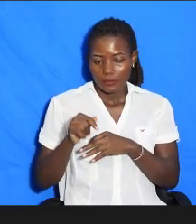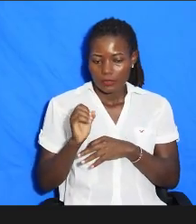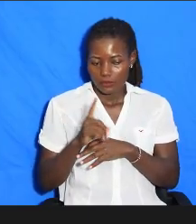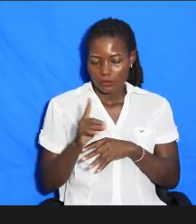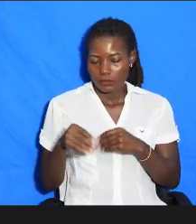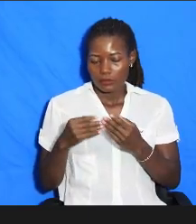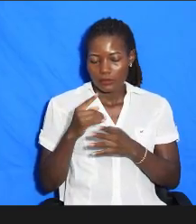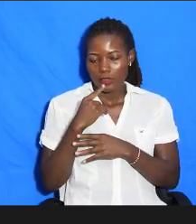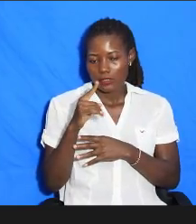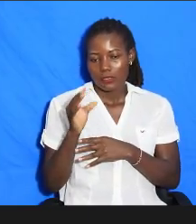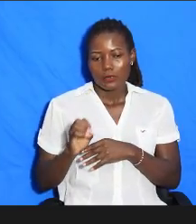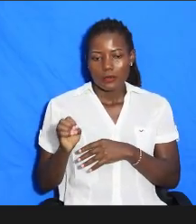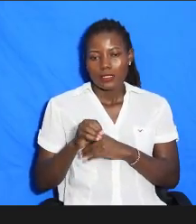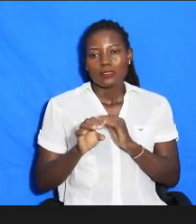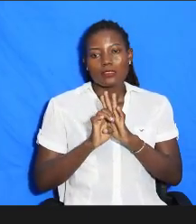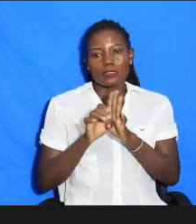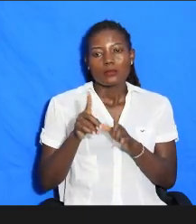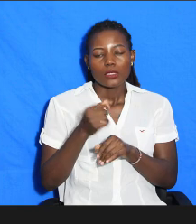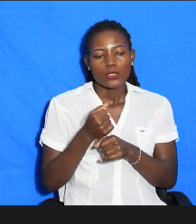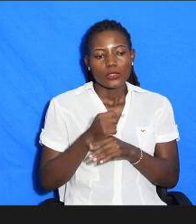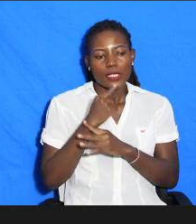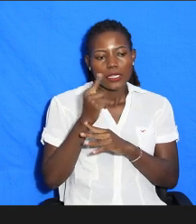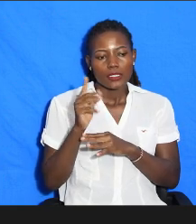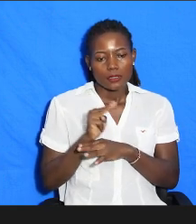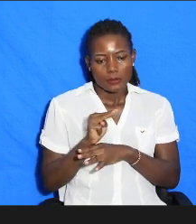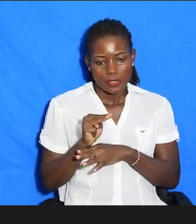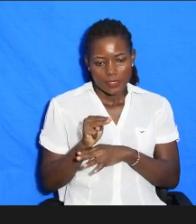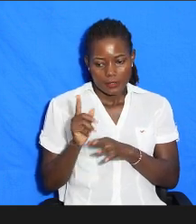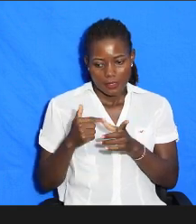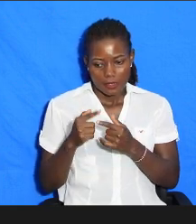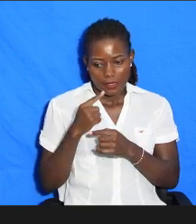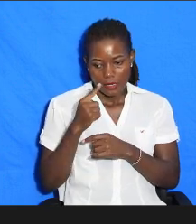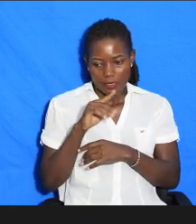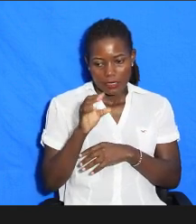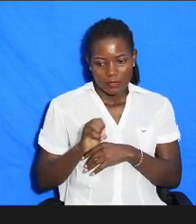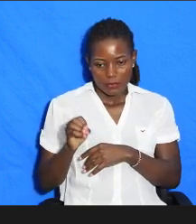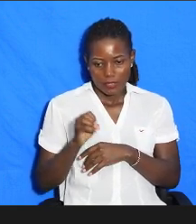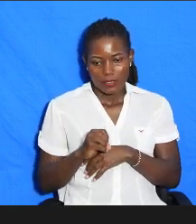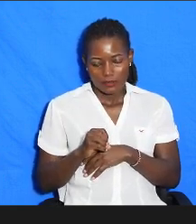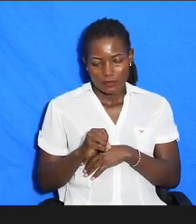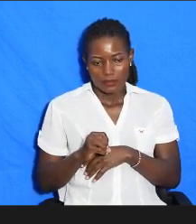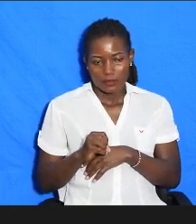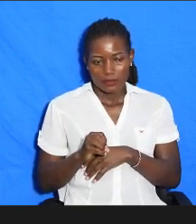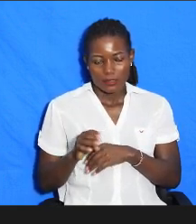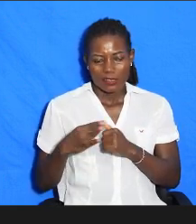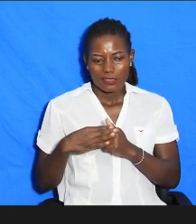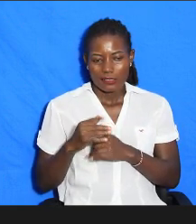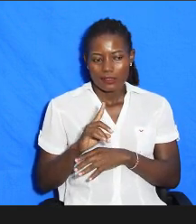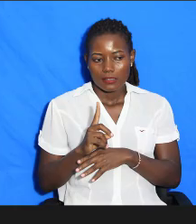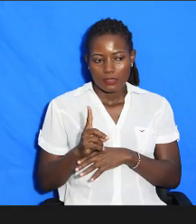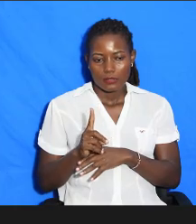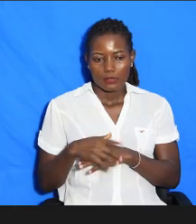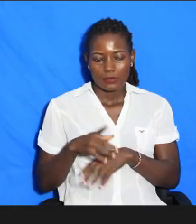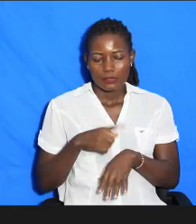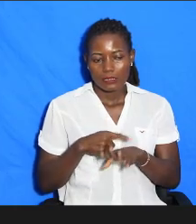100%. Let's Mm, say for example you're doing 100 meters and 100% is for example let's say you're clocking 9 seconds in